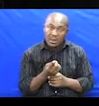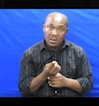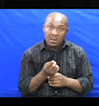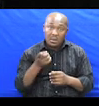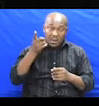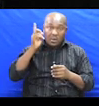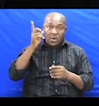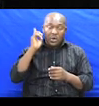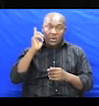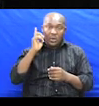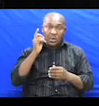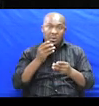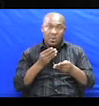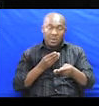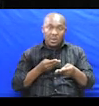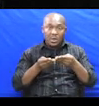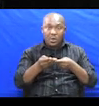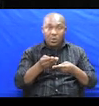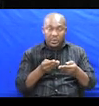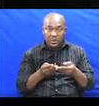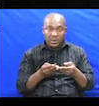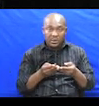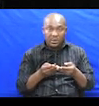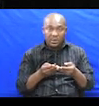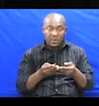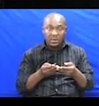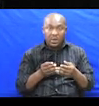we say colonial economy